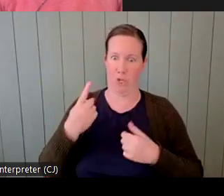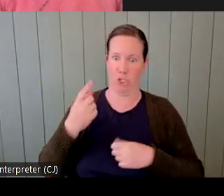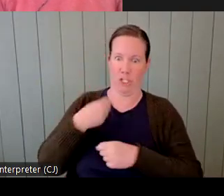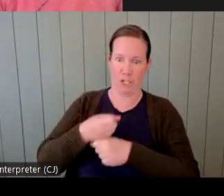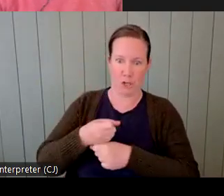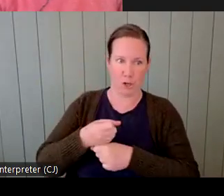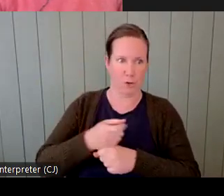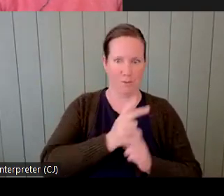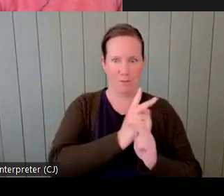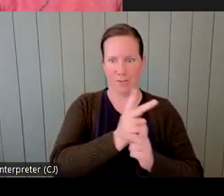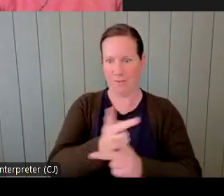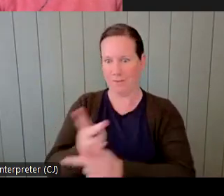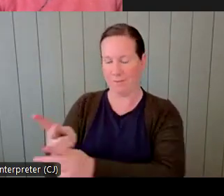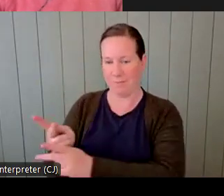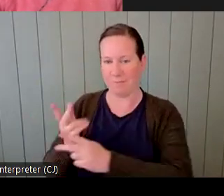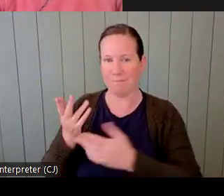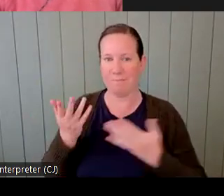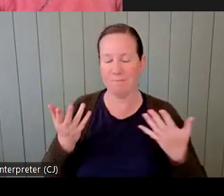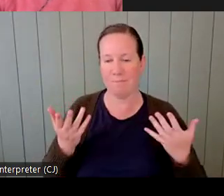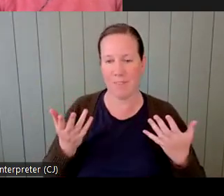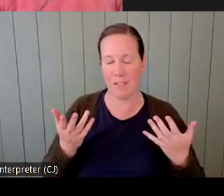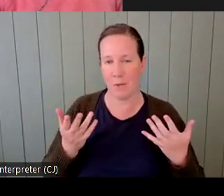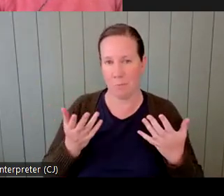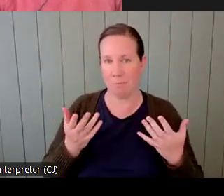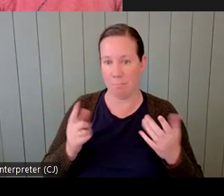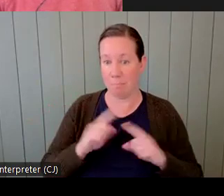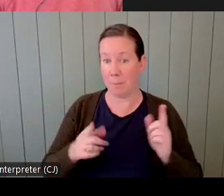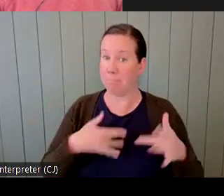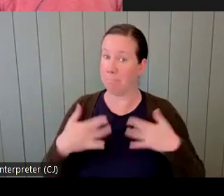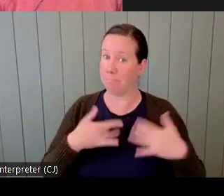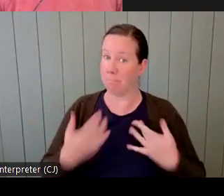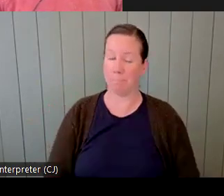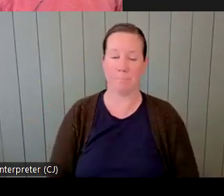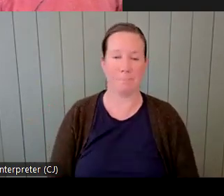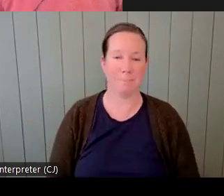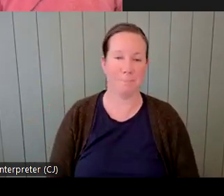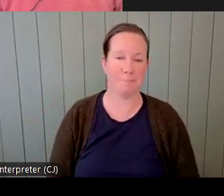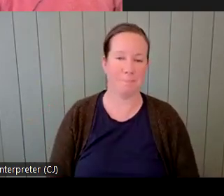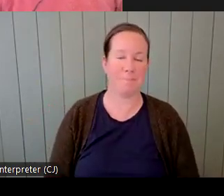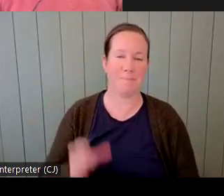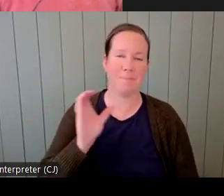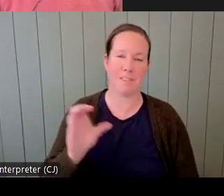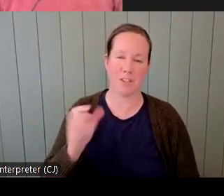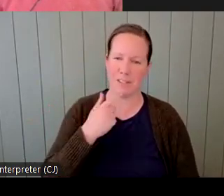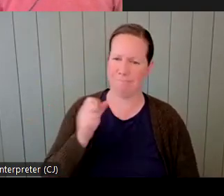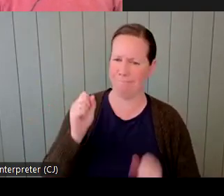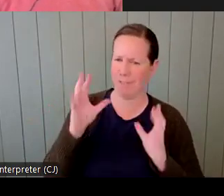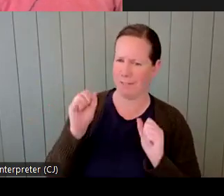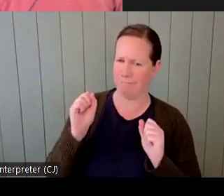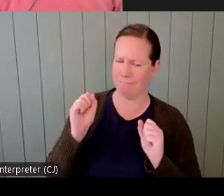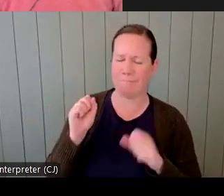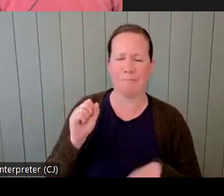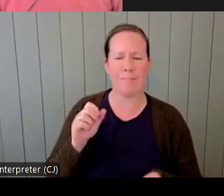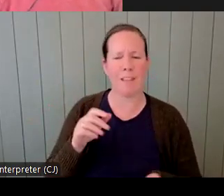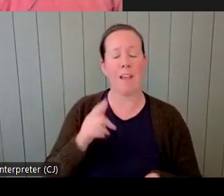providing um, loans to this population. Oh, awesome. So, Santiago, I think you talked a